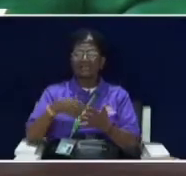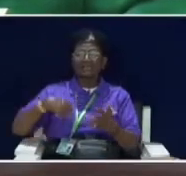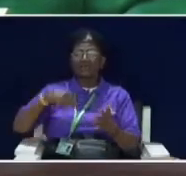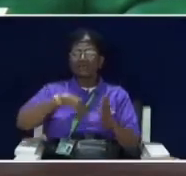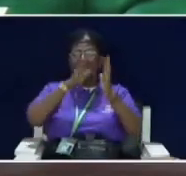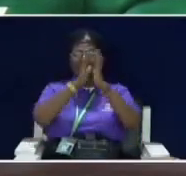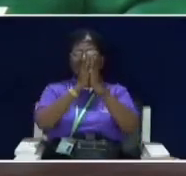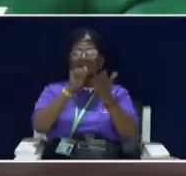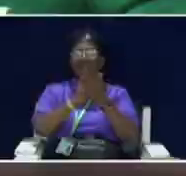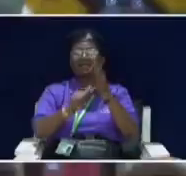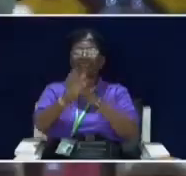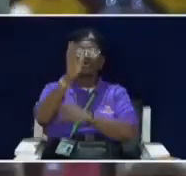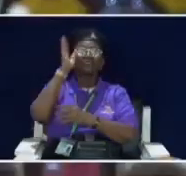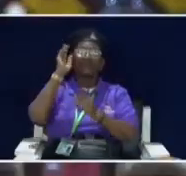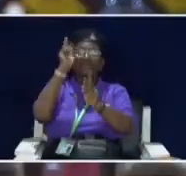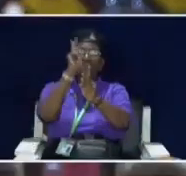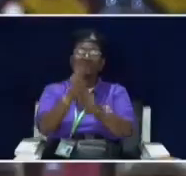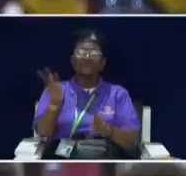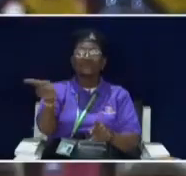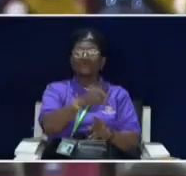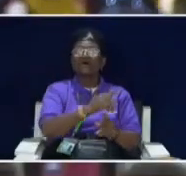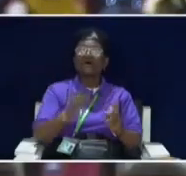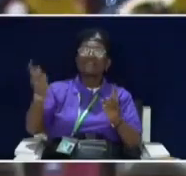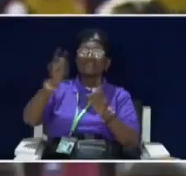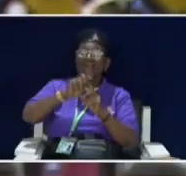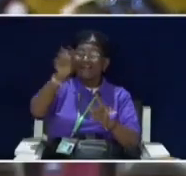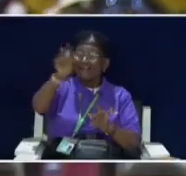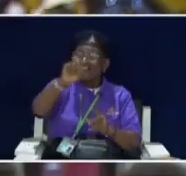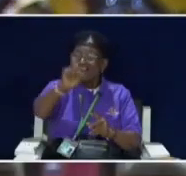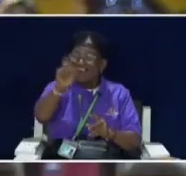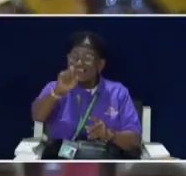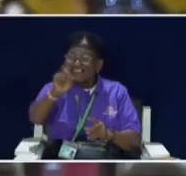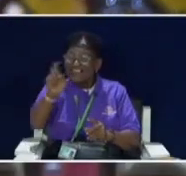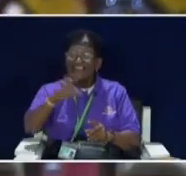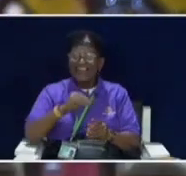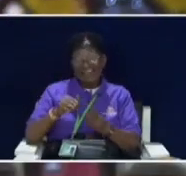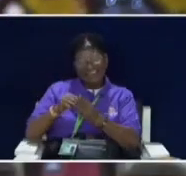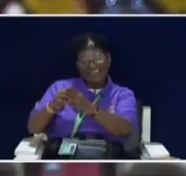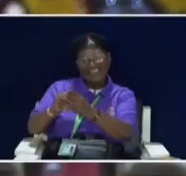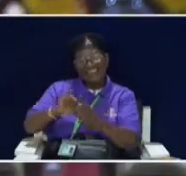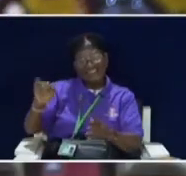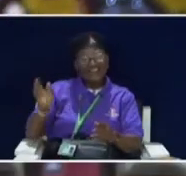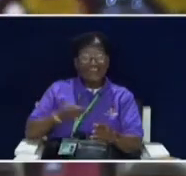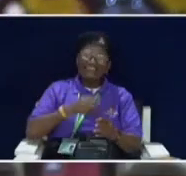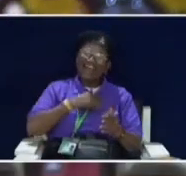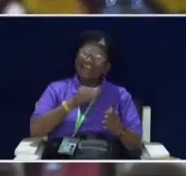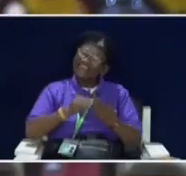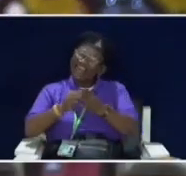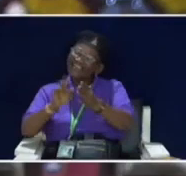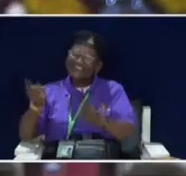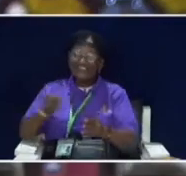that God will keep you to 100 to be able to keep leading us and guiding us in Jesus' name.